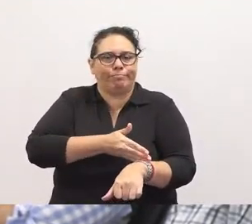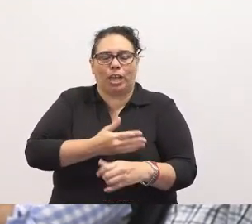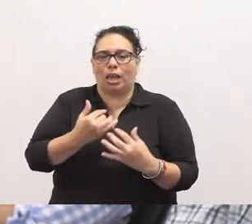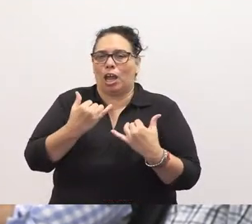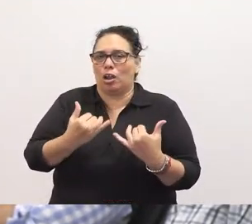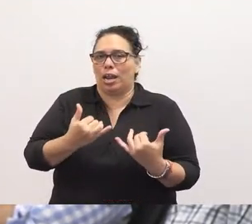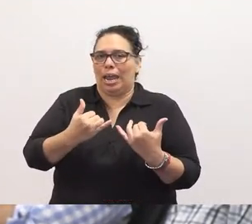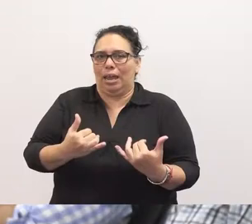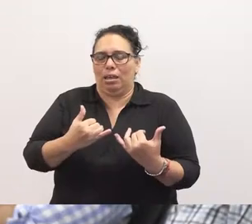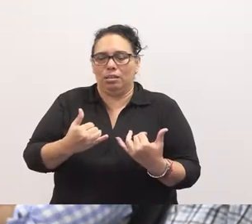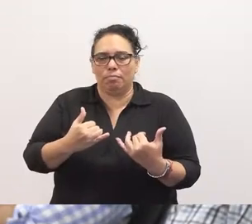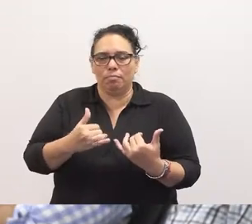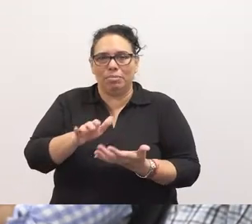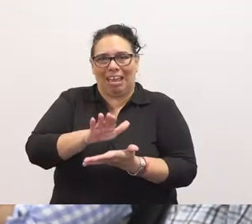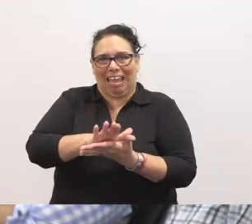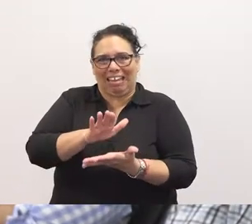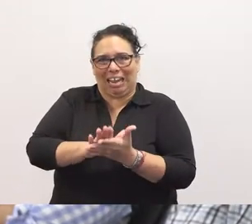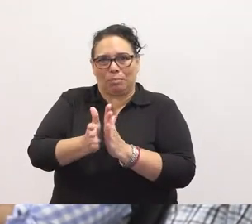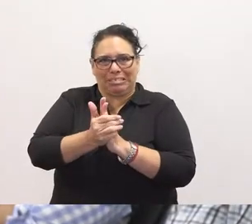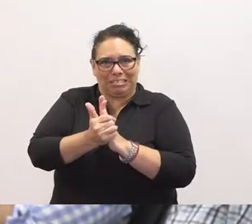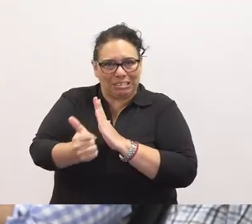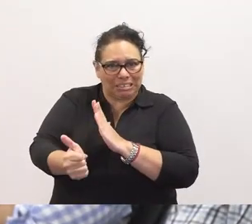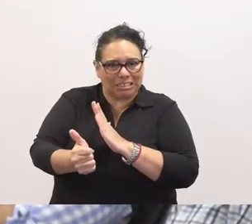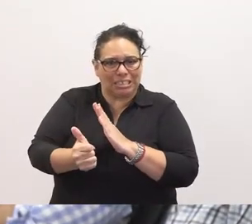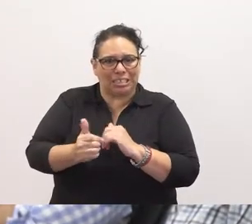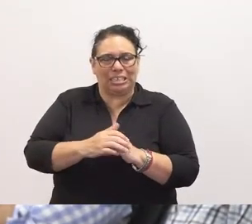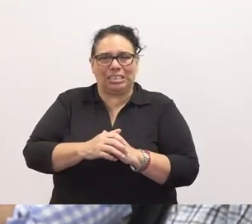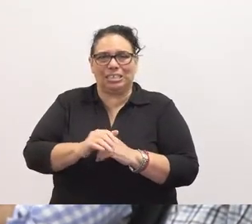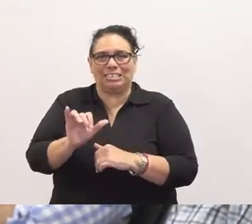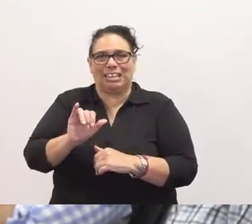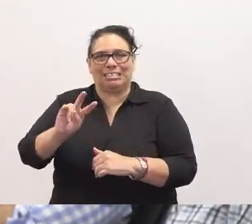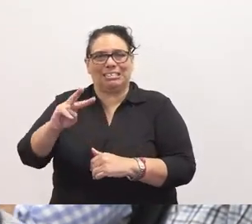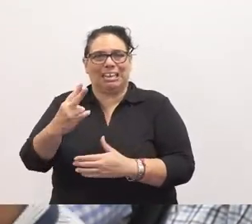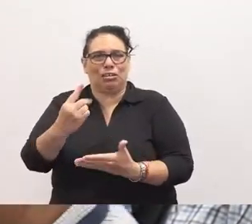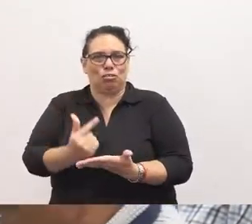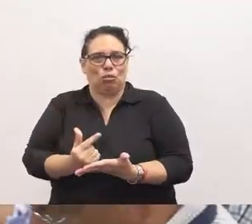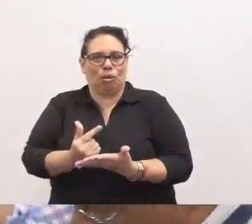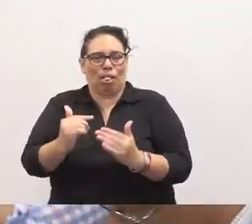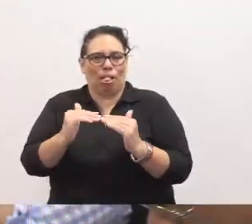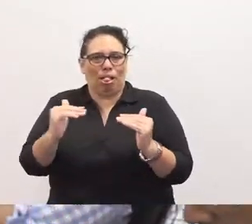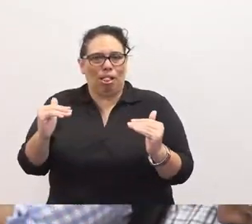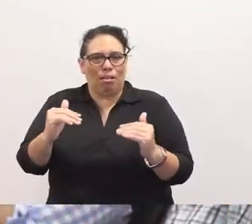moment, his academic skill is at second grade level.